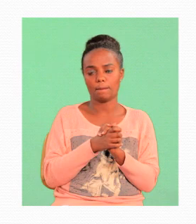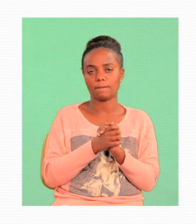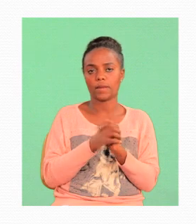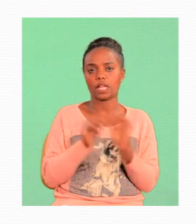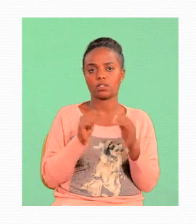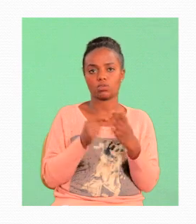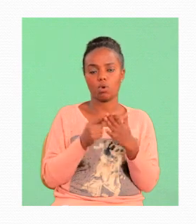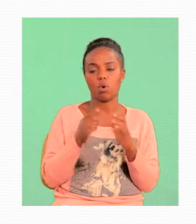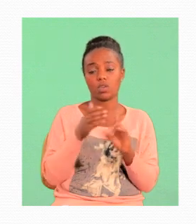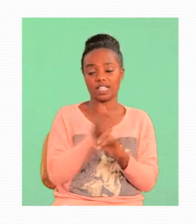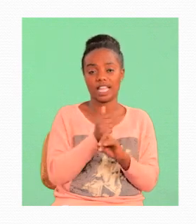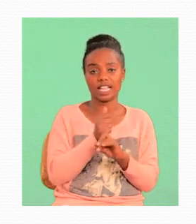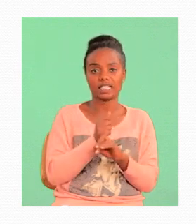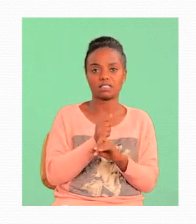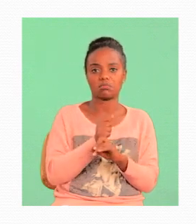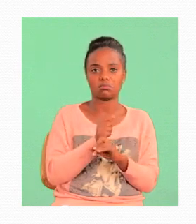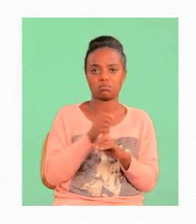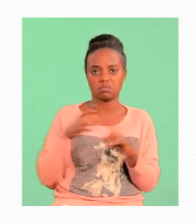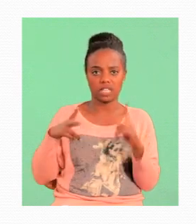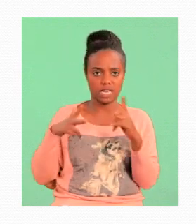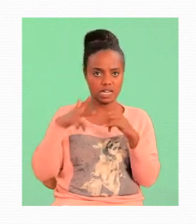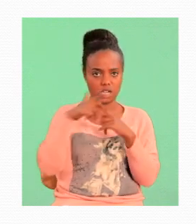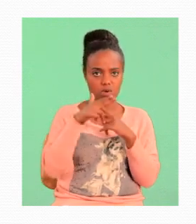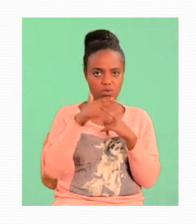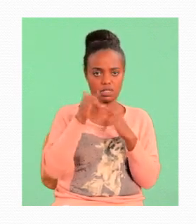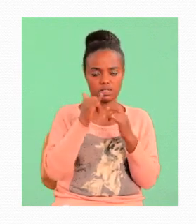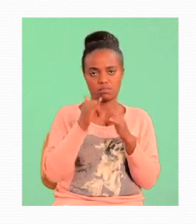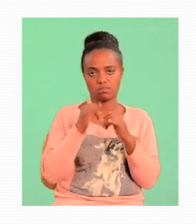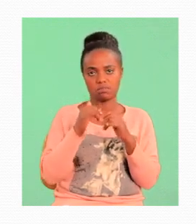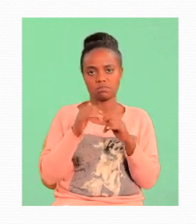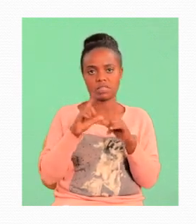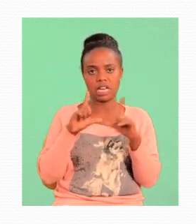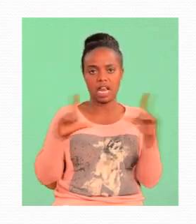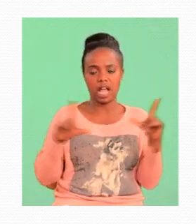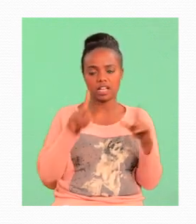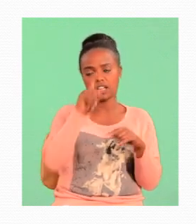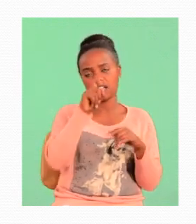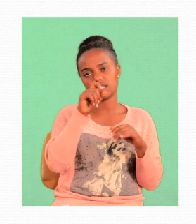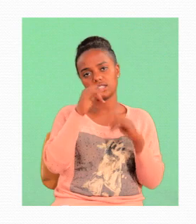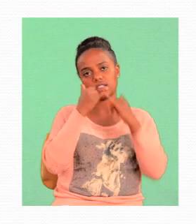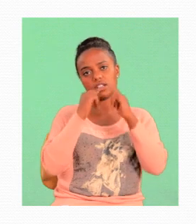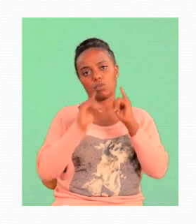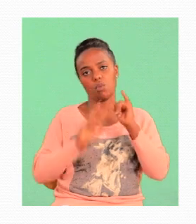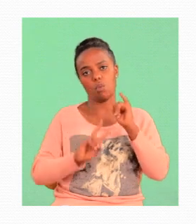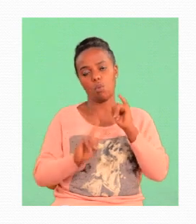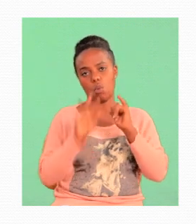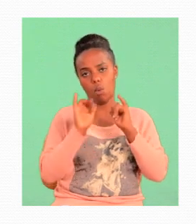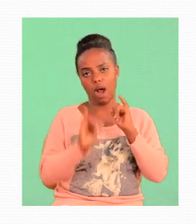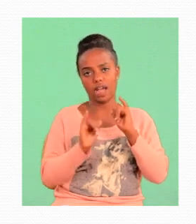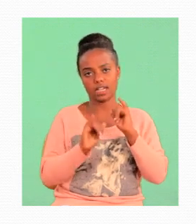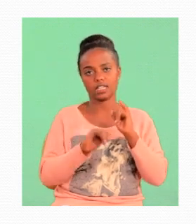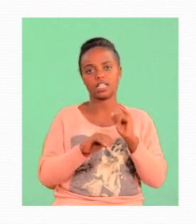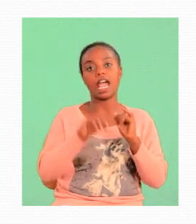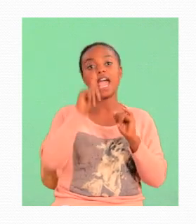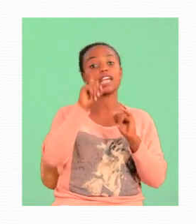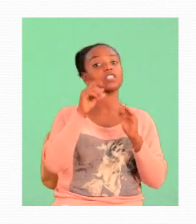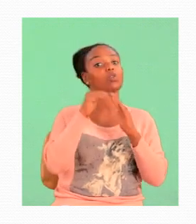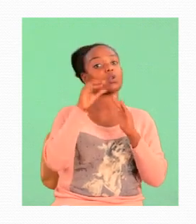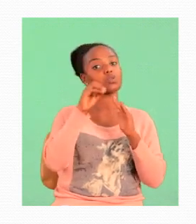So take the intercept x, y, when x is 0 and when y is